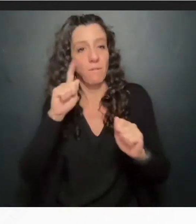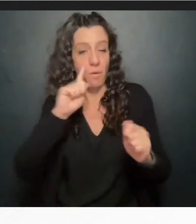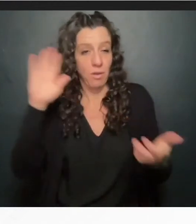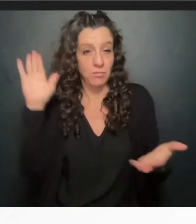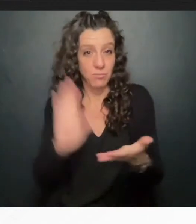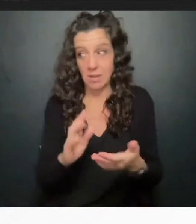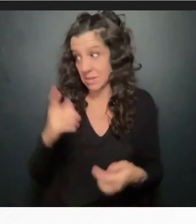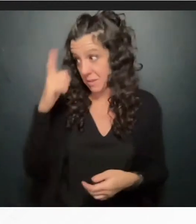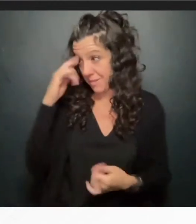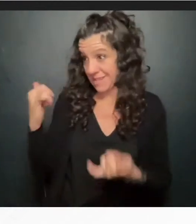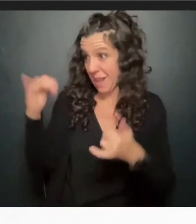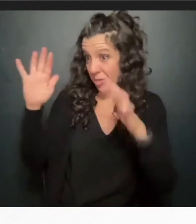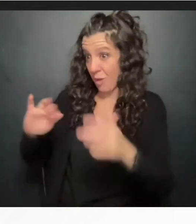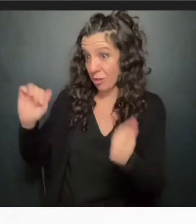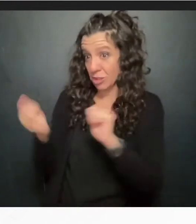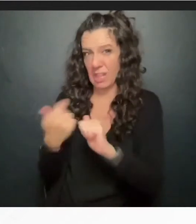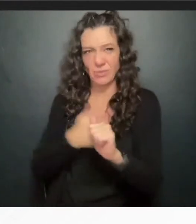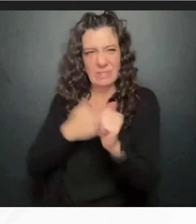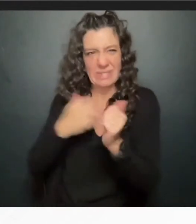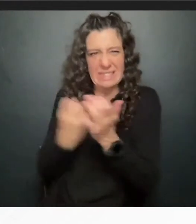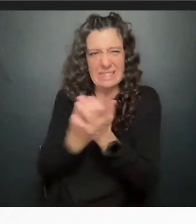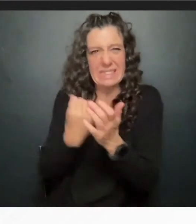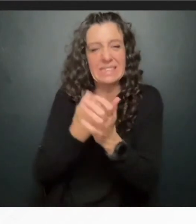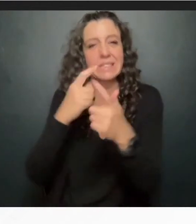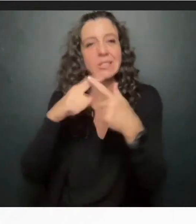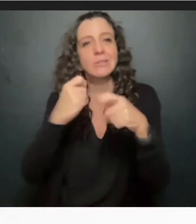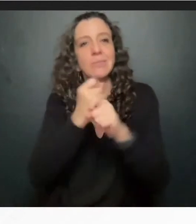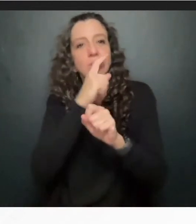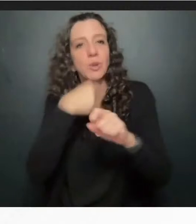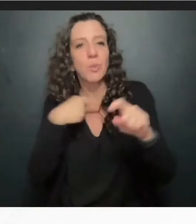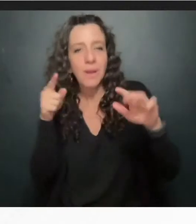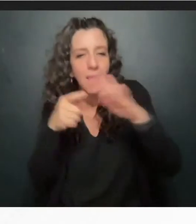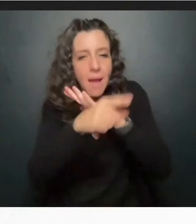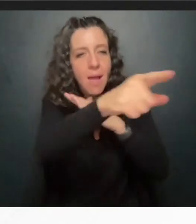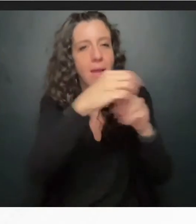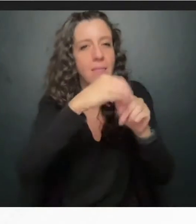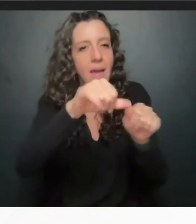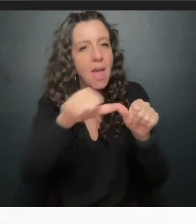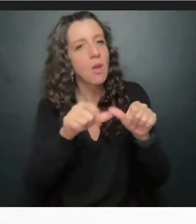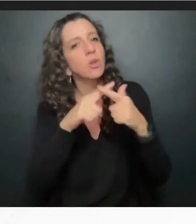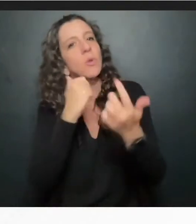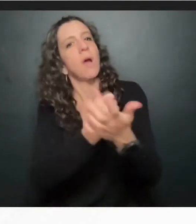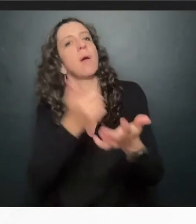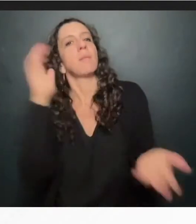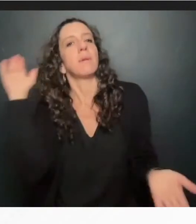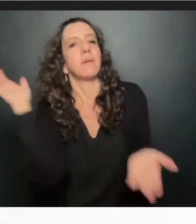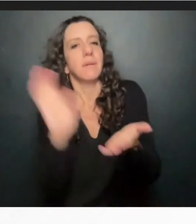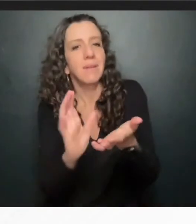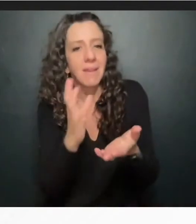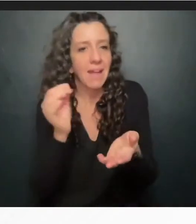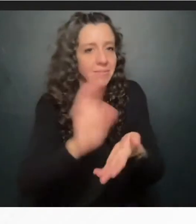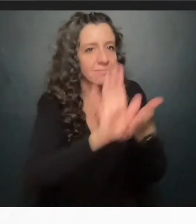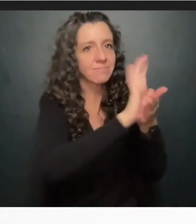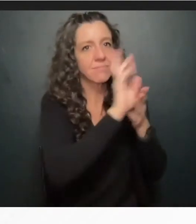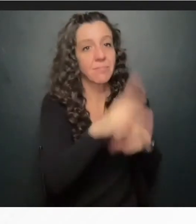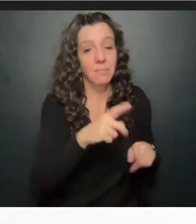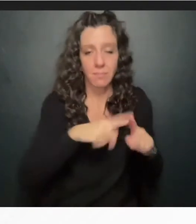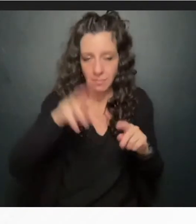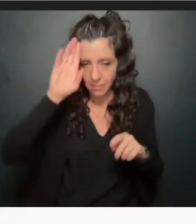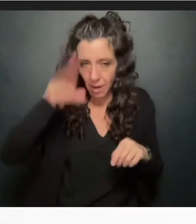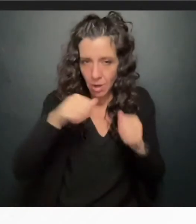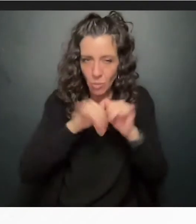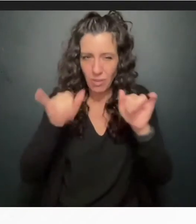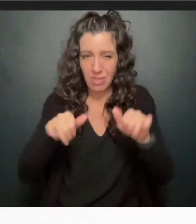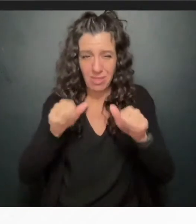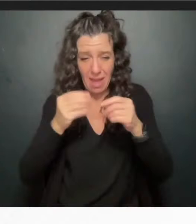taking advantage of that so we can get in deeper to those areas to support that mop-up endeavor. But we know that with the steep, rugged topography,